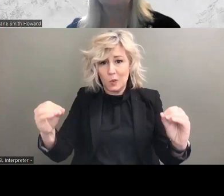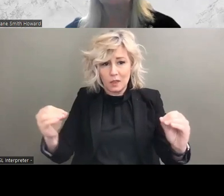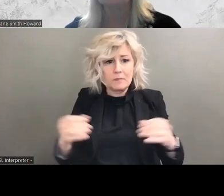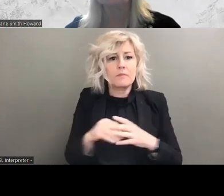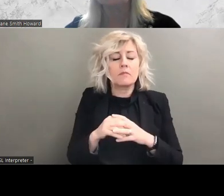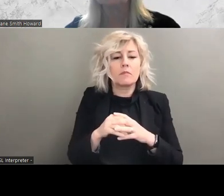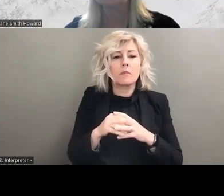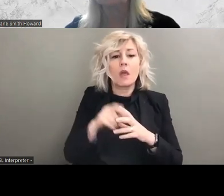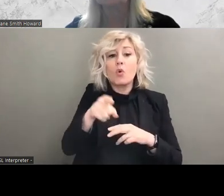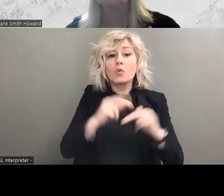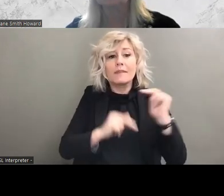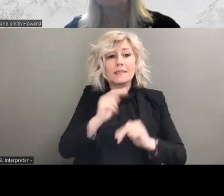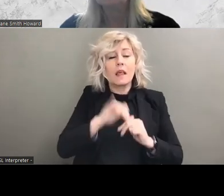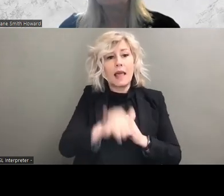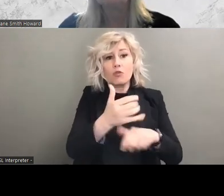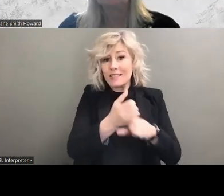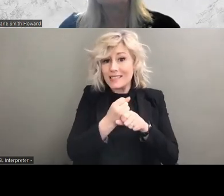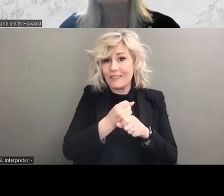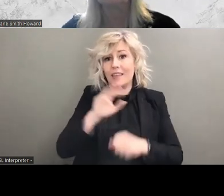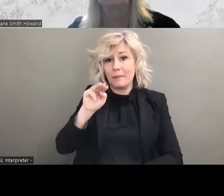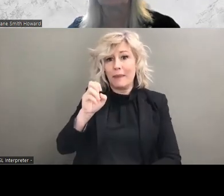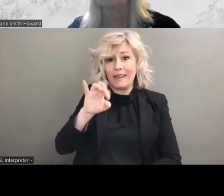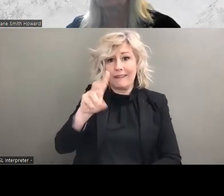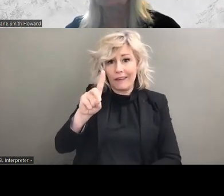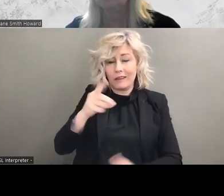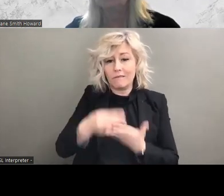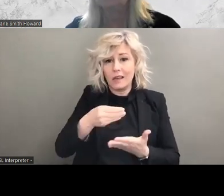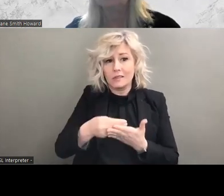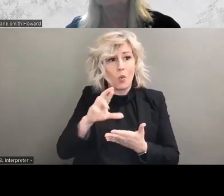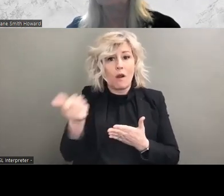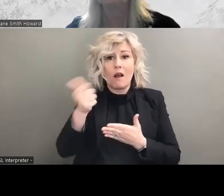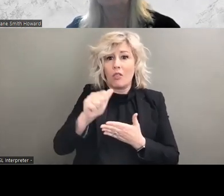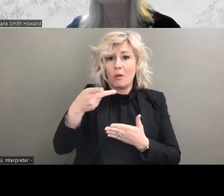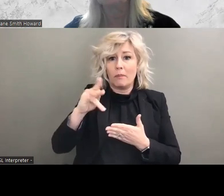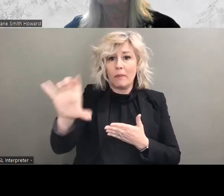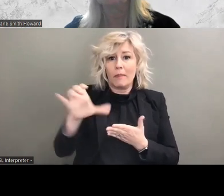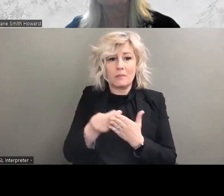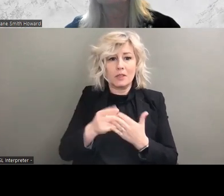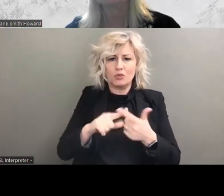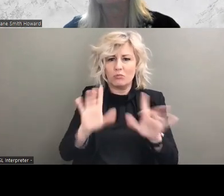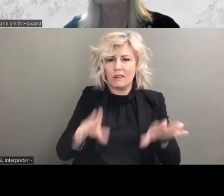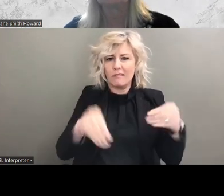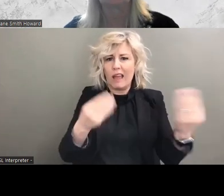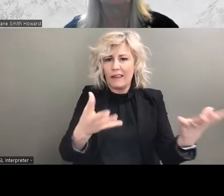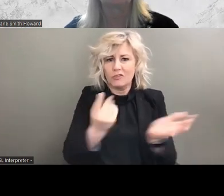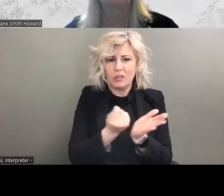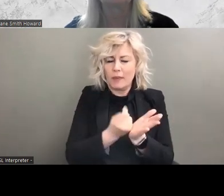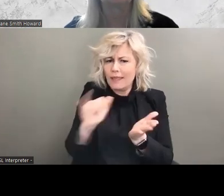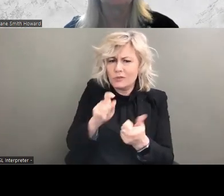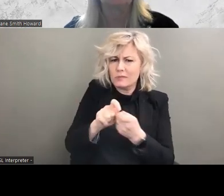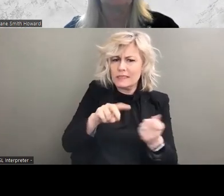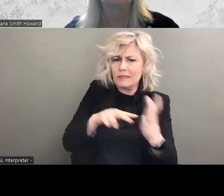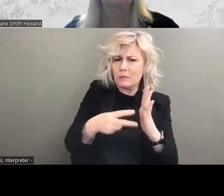And these are facilities that are receiving Medicaid funds or other public money to provide treatment. That is their specific